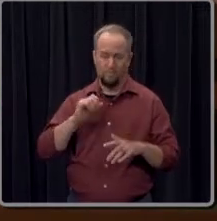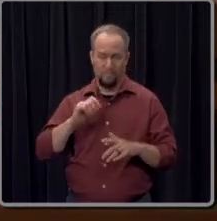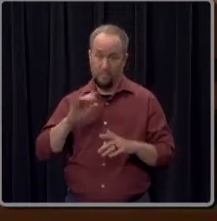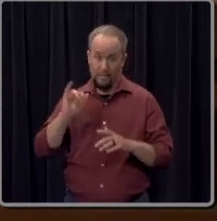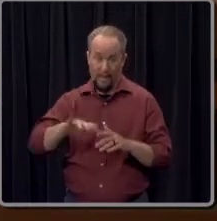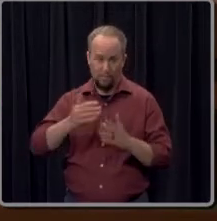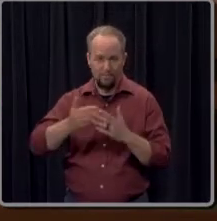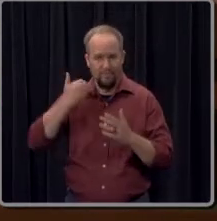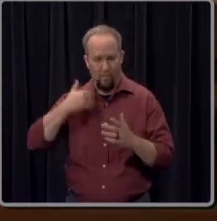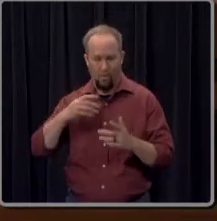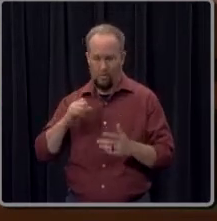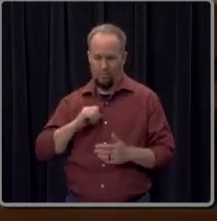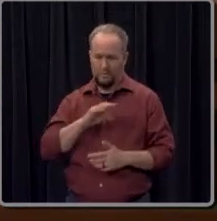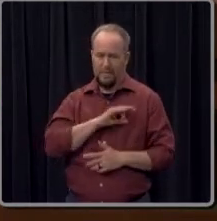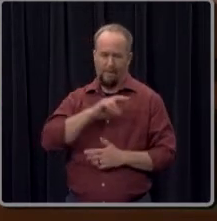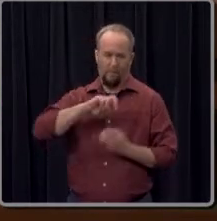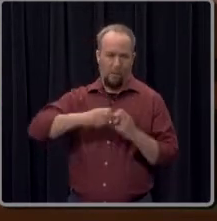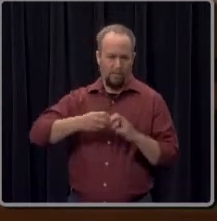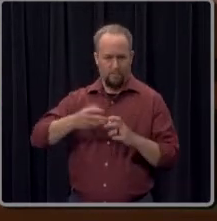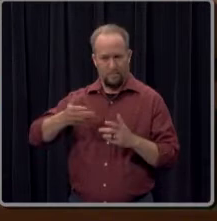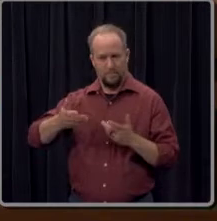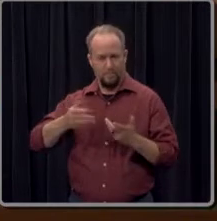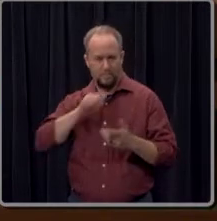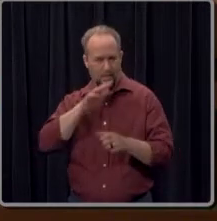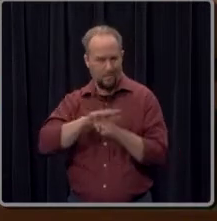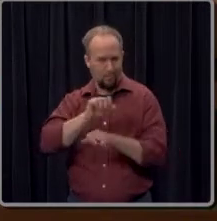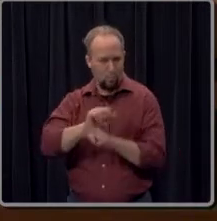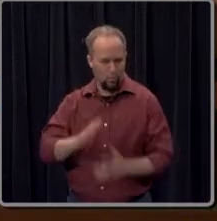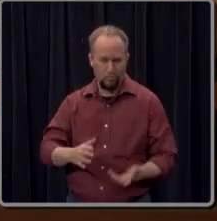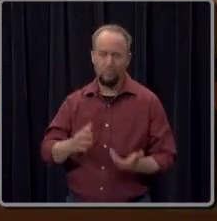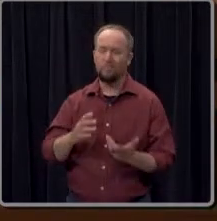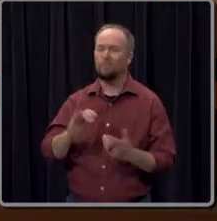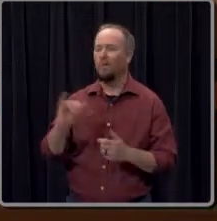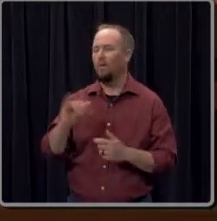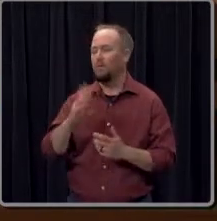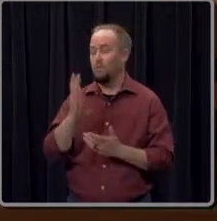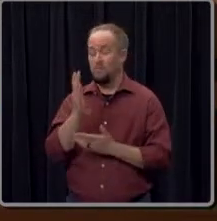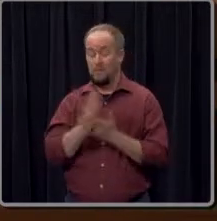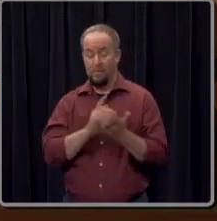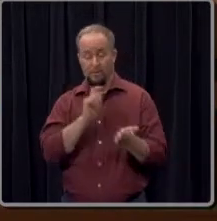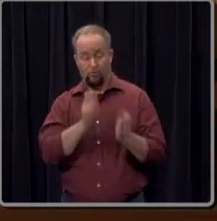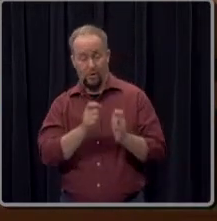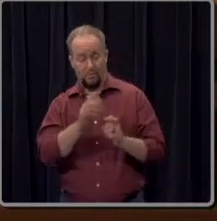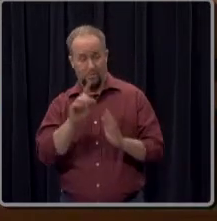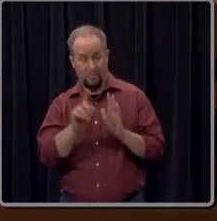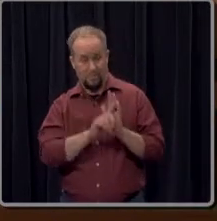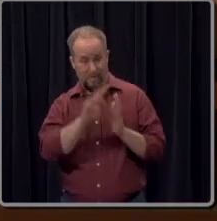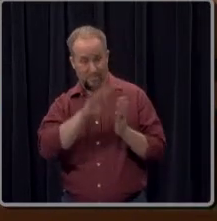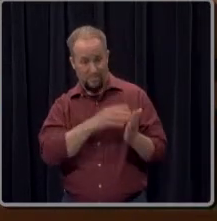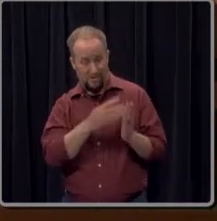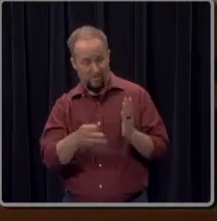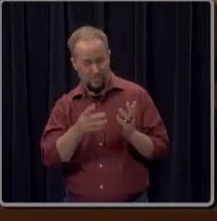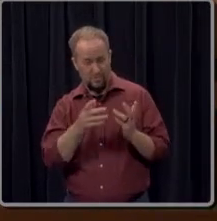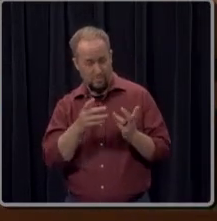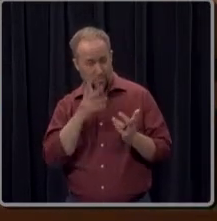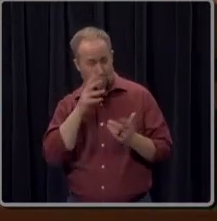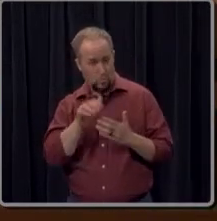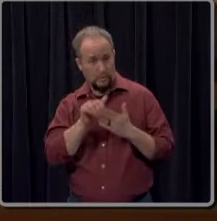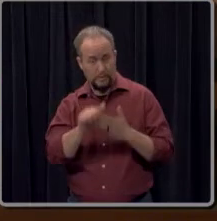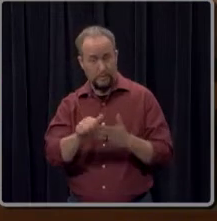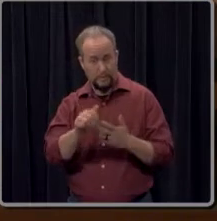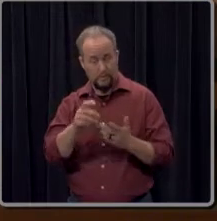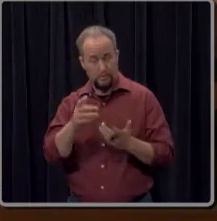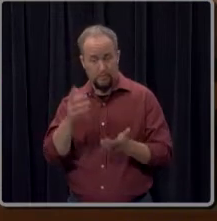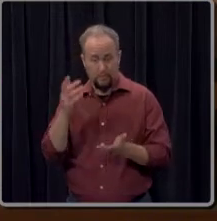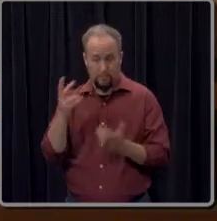front of us. There was also a recognition in that contract that some adjustments to the bell schedule would likely lead to cost savings and